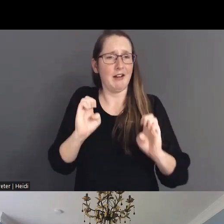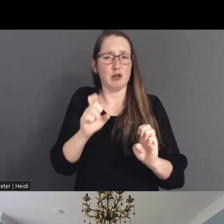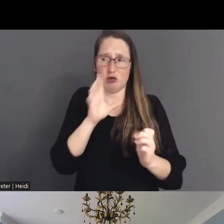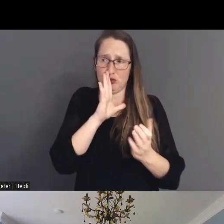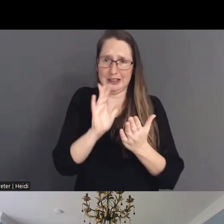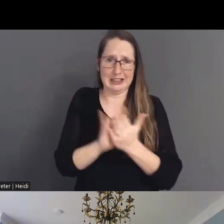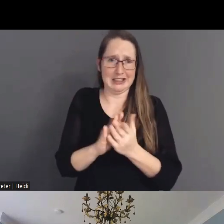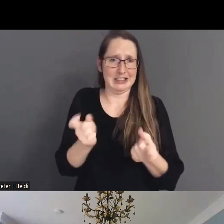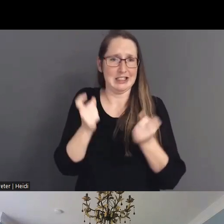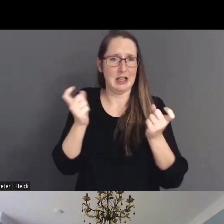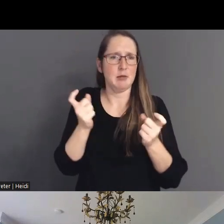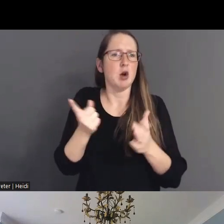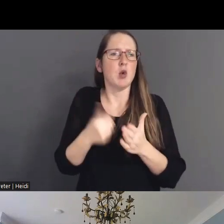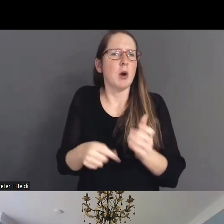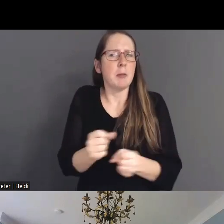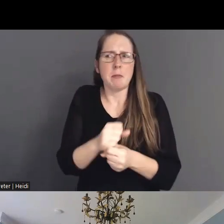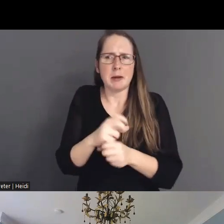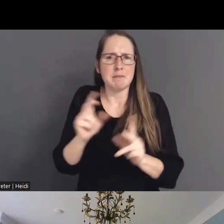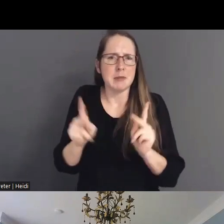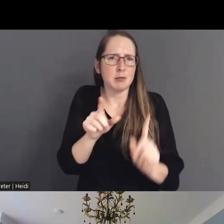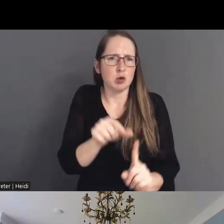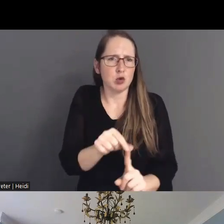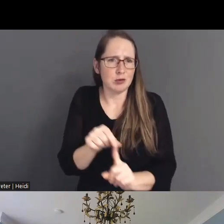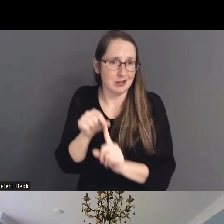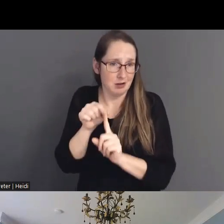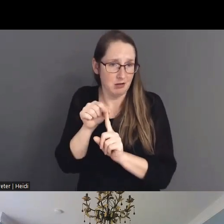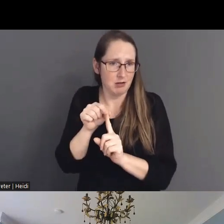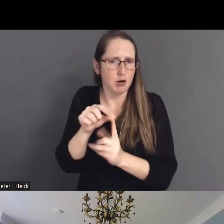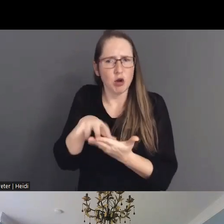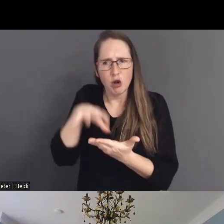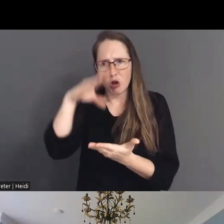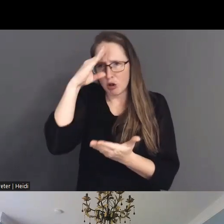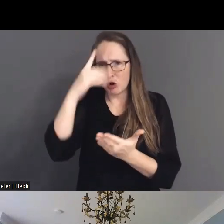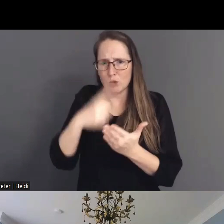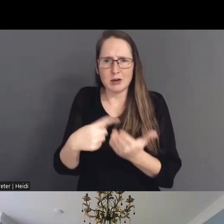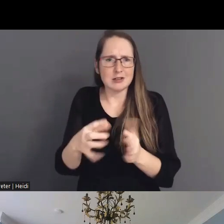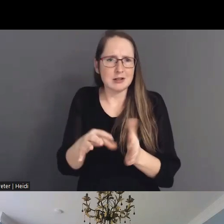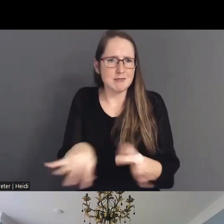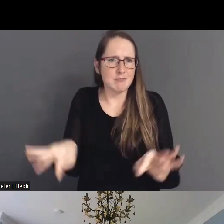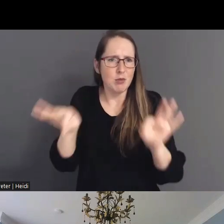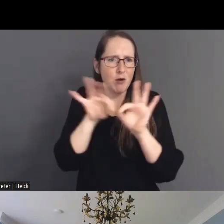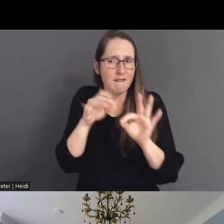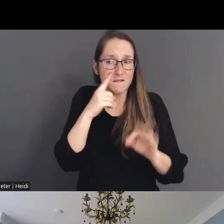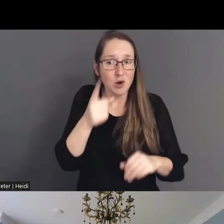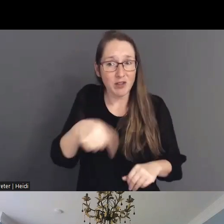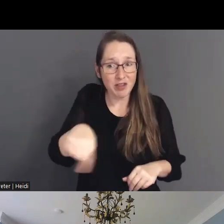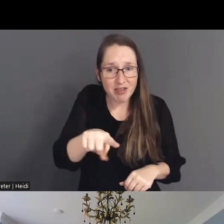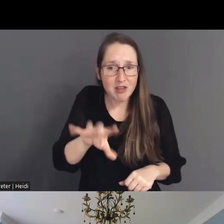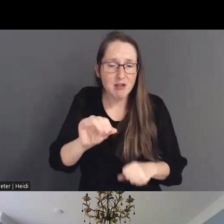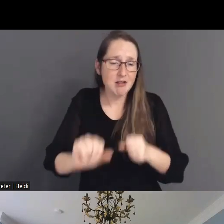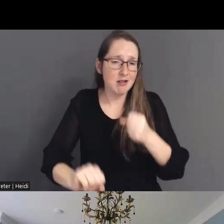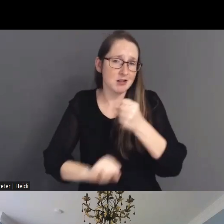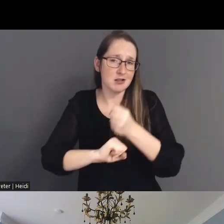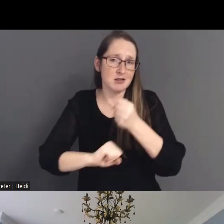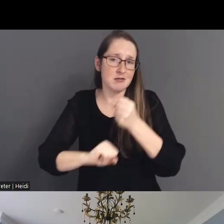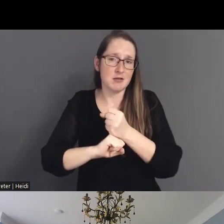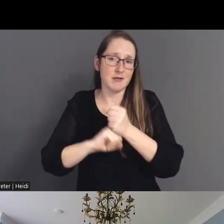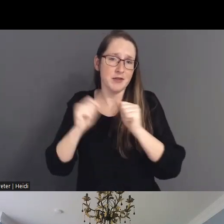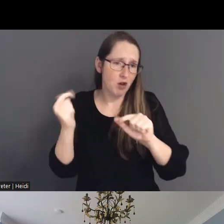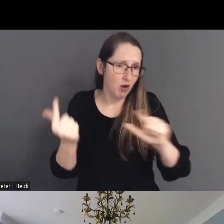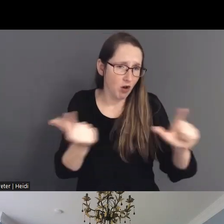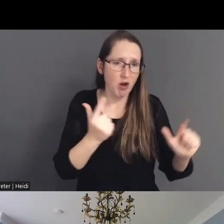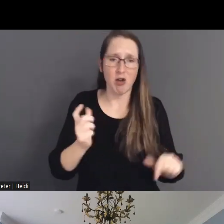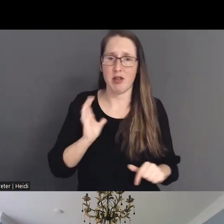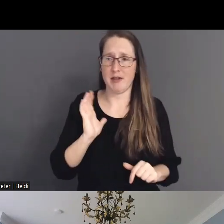celebrate what makes people unique and to learn what's important to them and to support all of